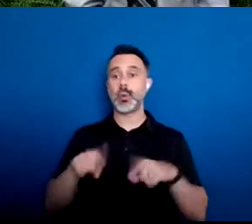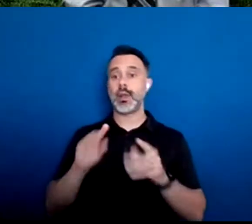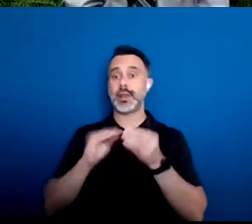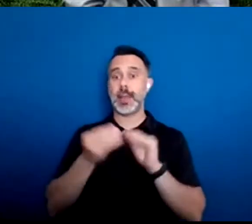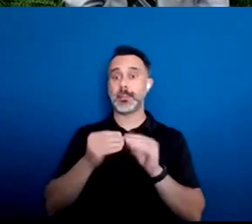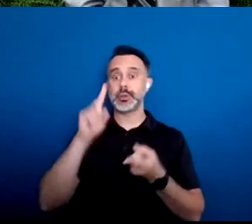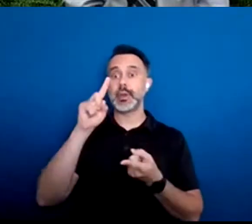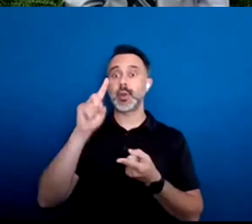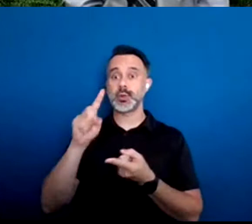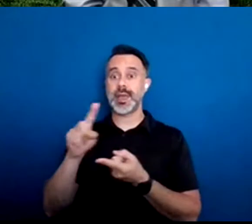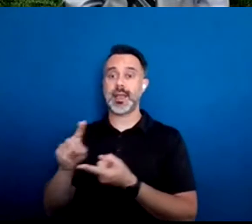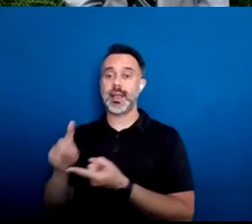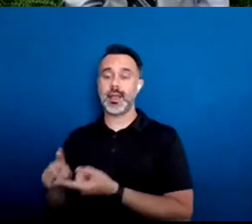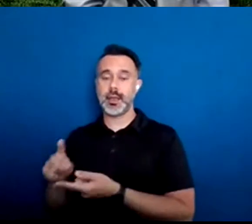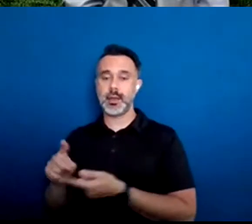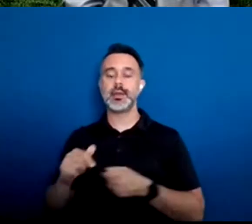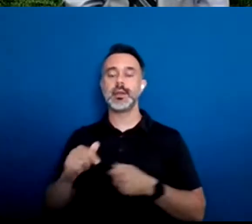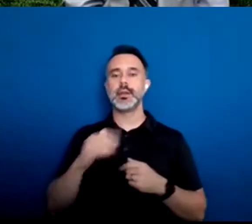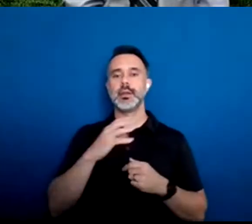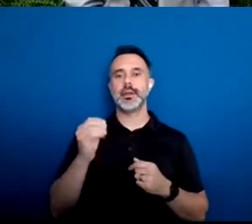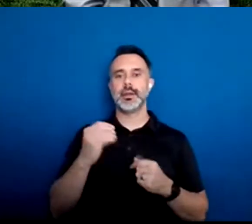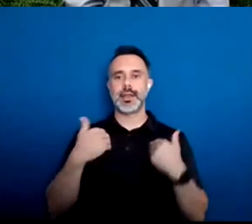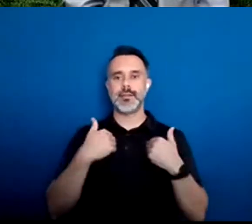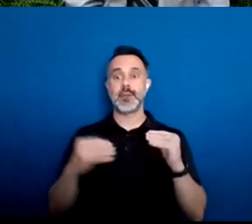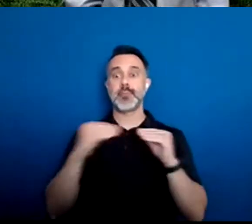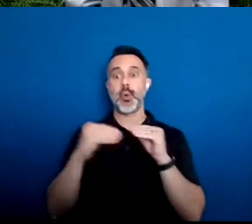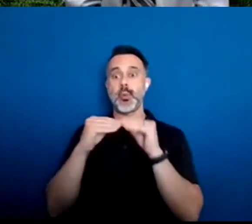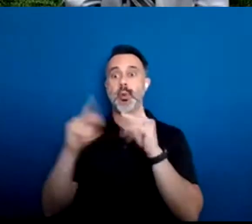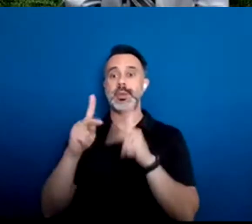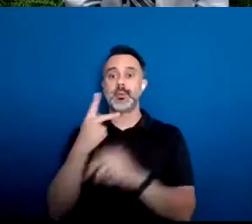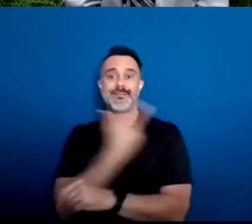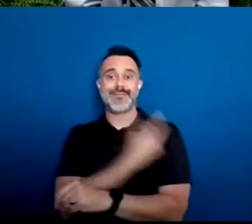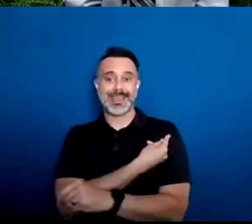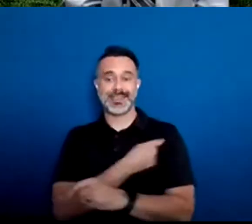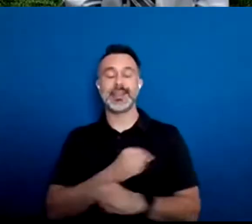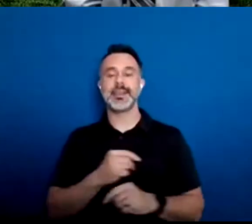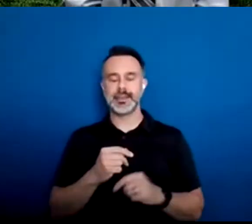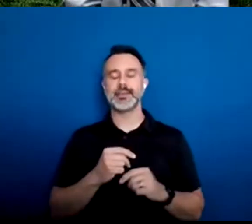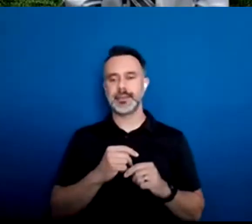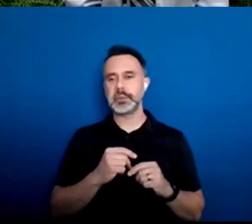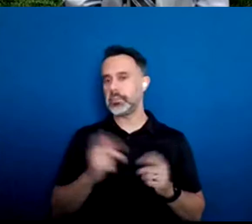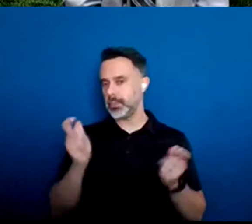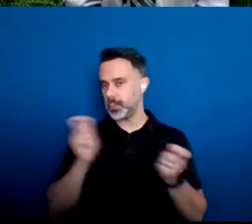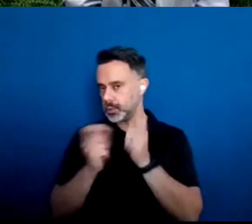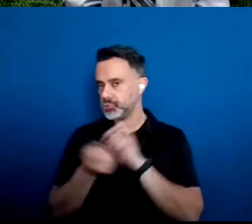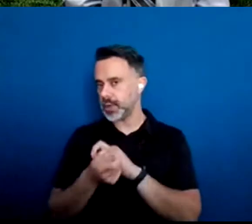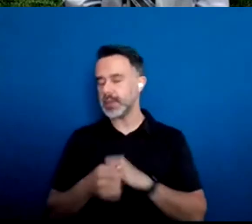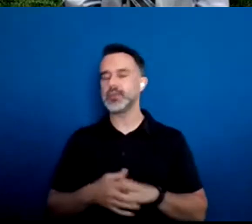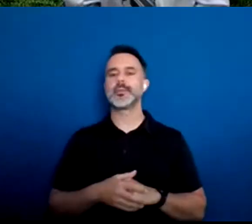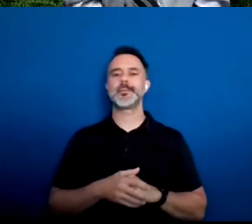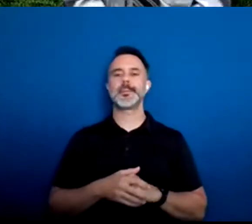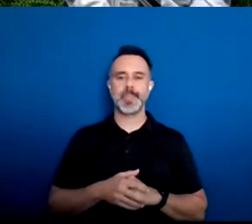down, and especially as we have more and more people vaccinated. So yes, we are slowly getting